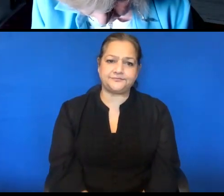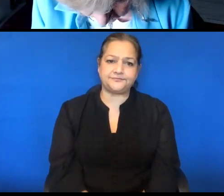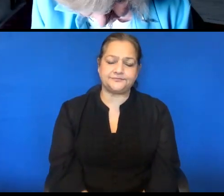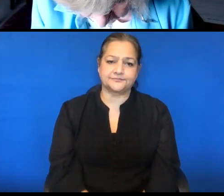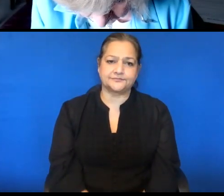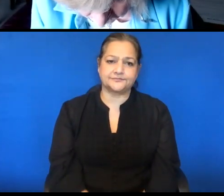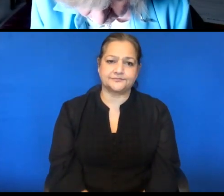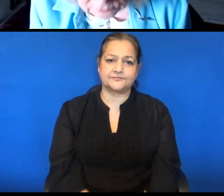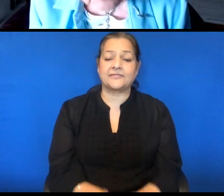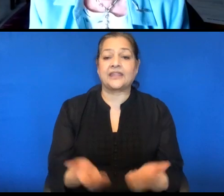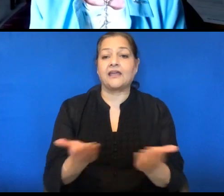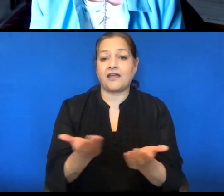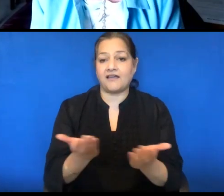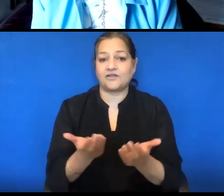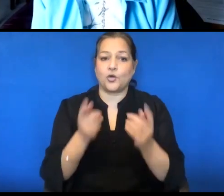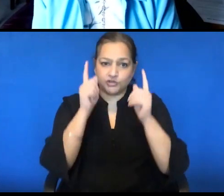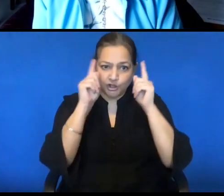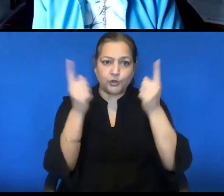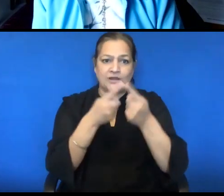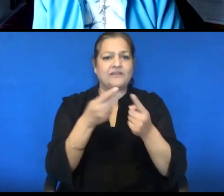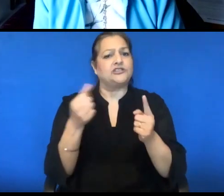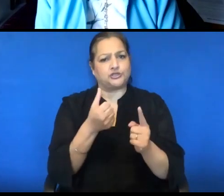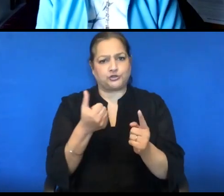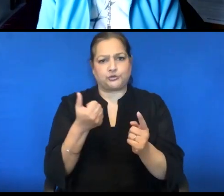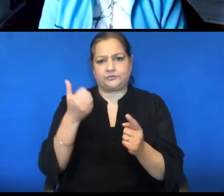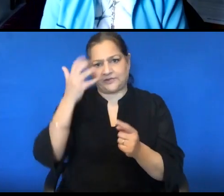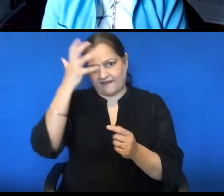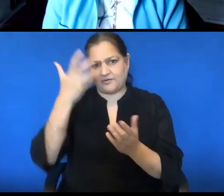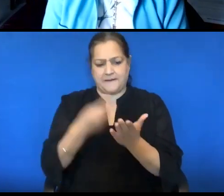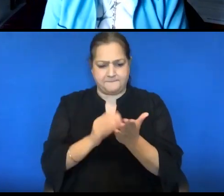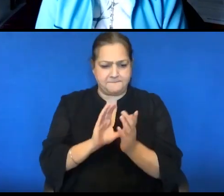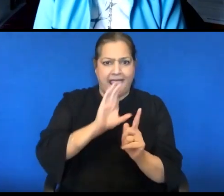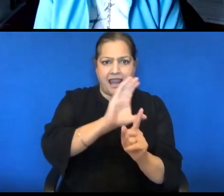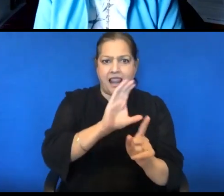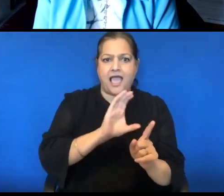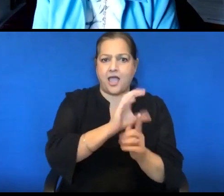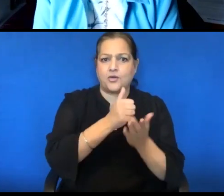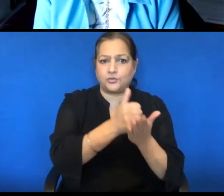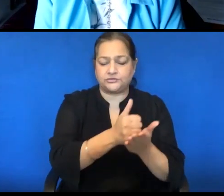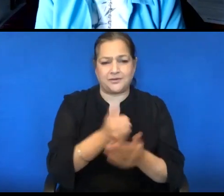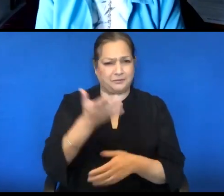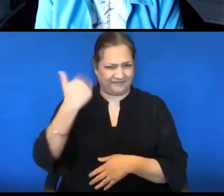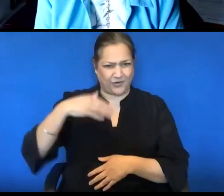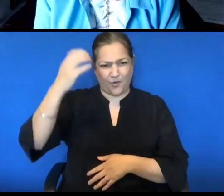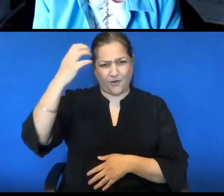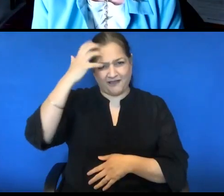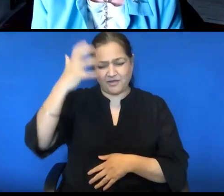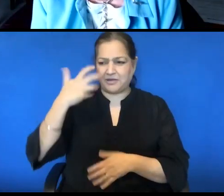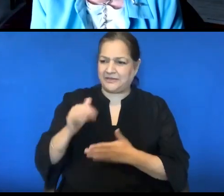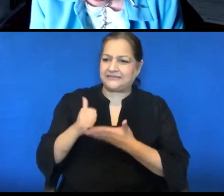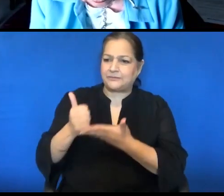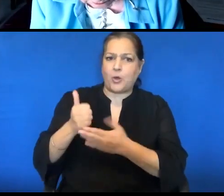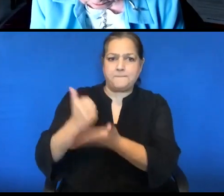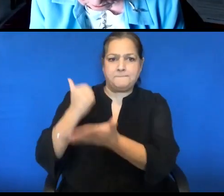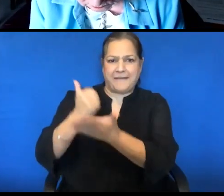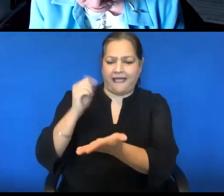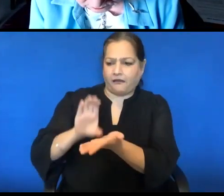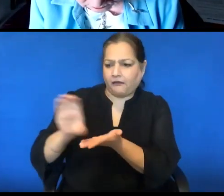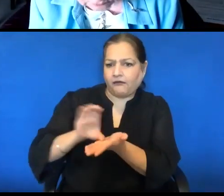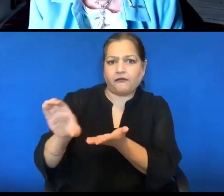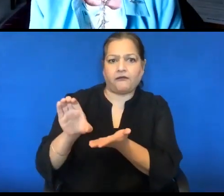be bailed out. You know, the government bailed out the banks. If you can bail out banks